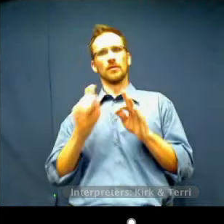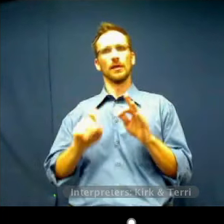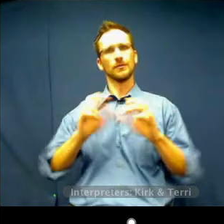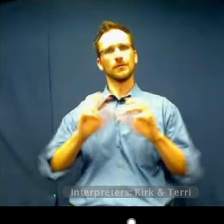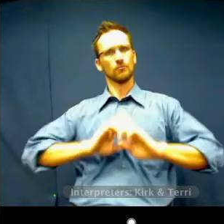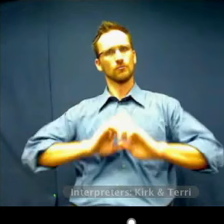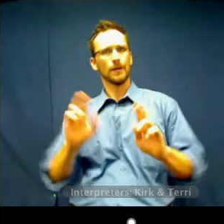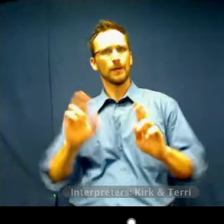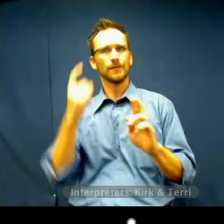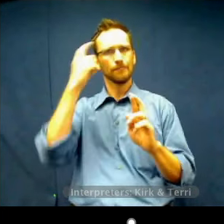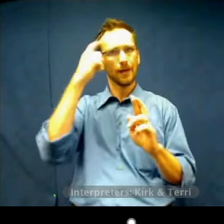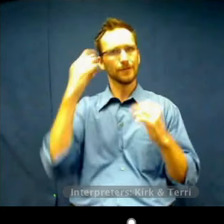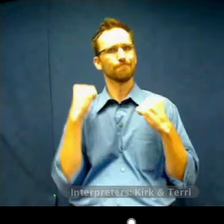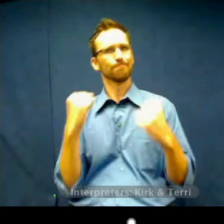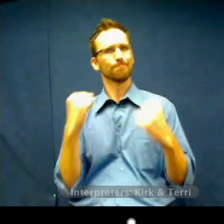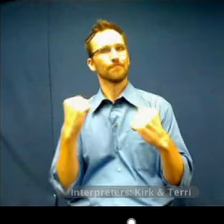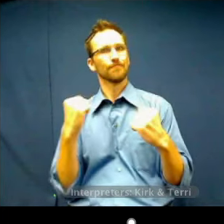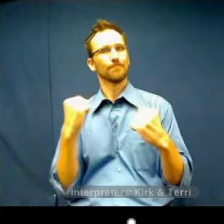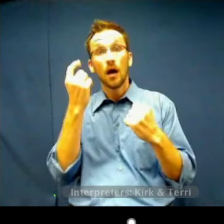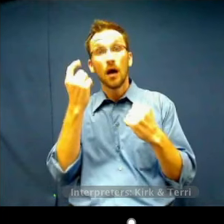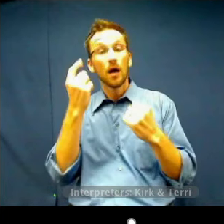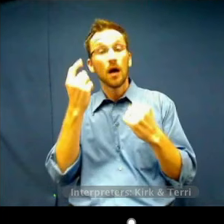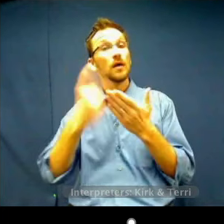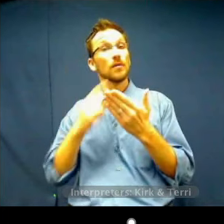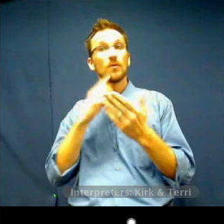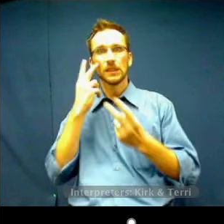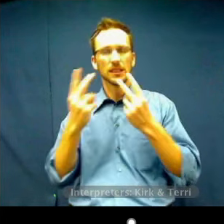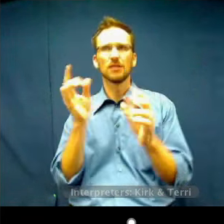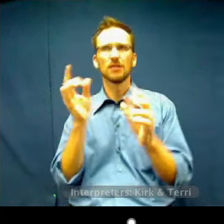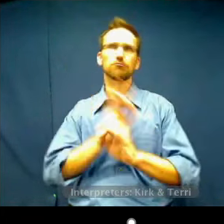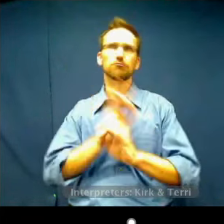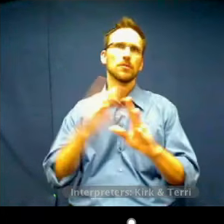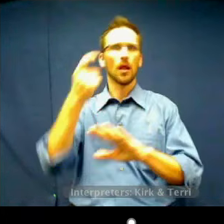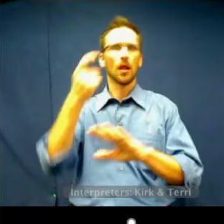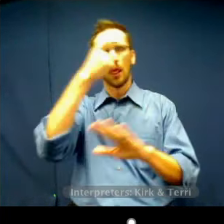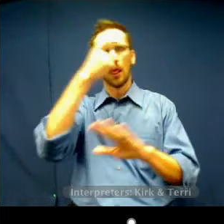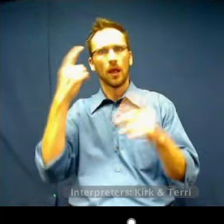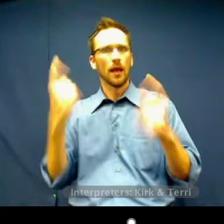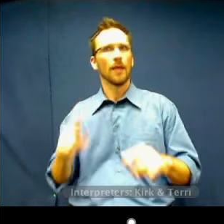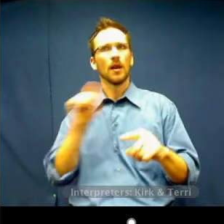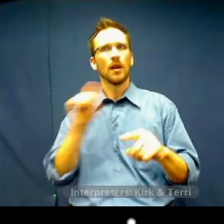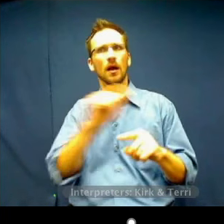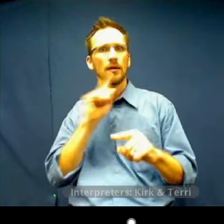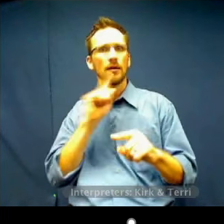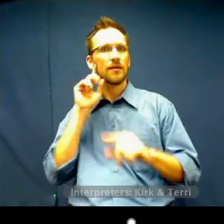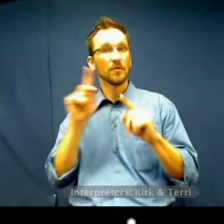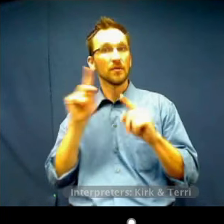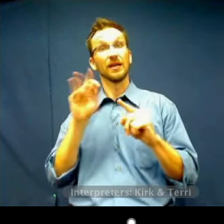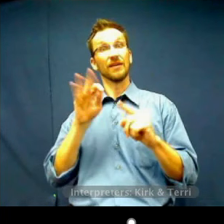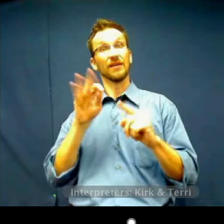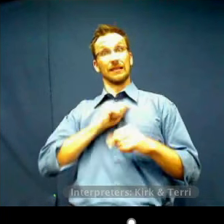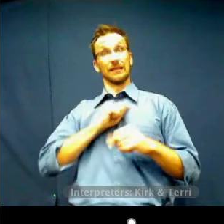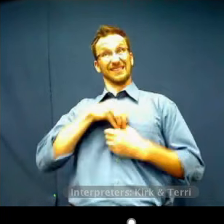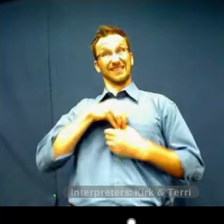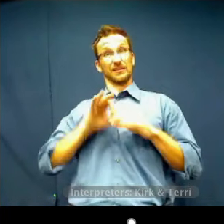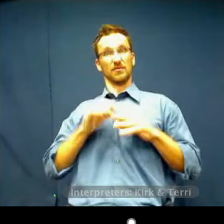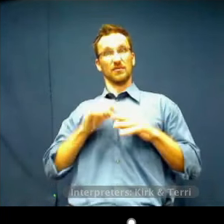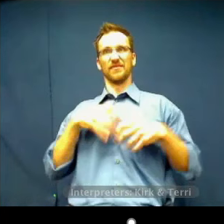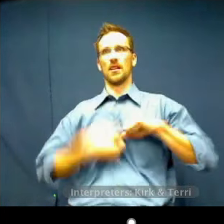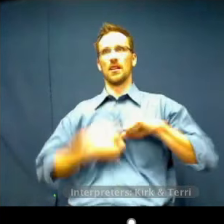of really traumatic things for deaf people. And if you're also being traumatized, then that's not a healthy interpreting situation.